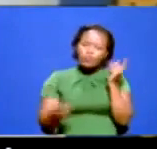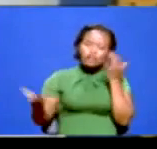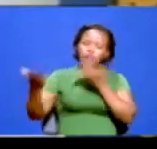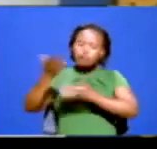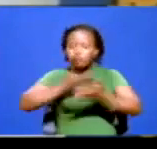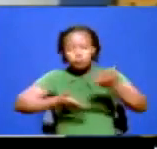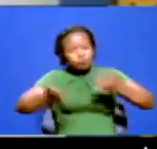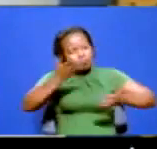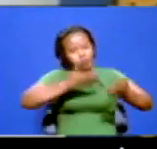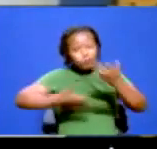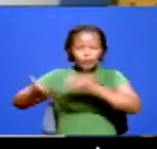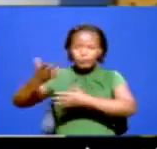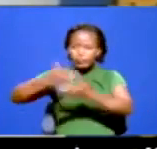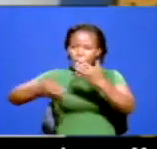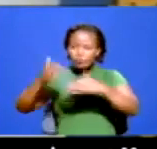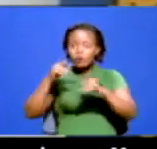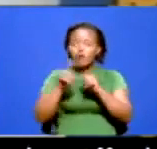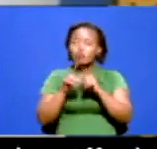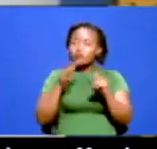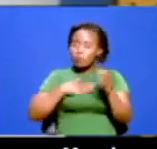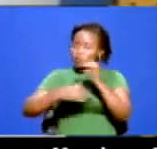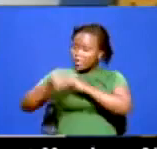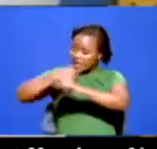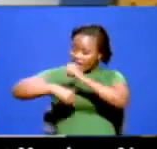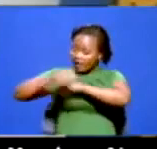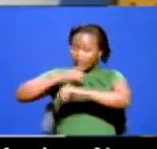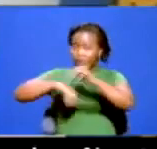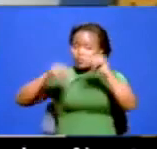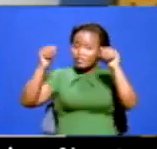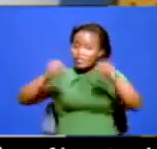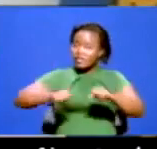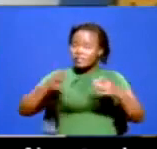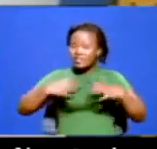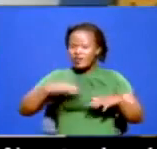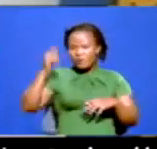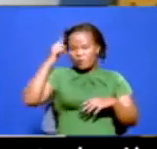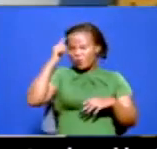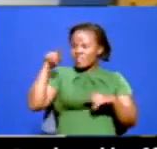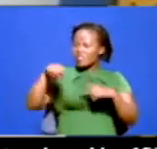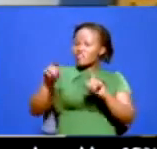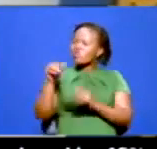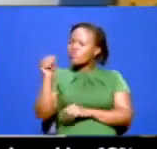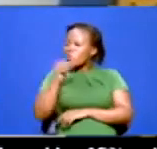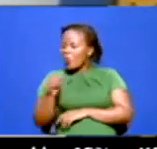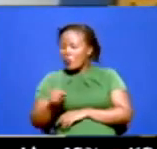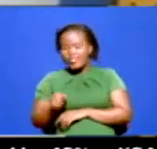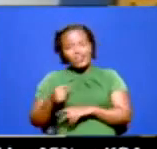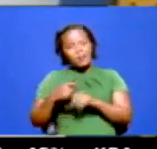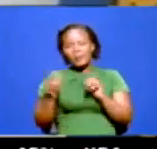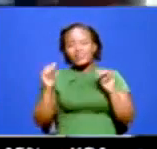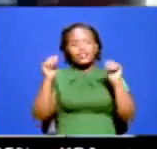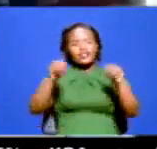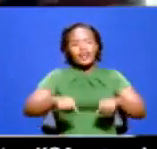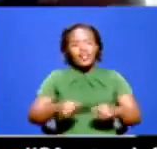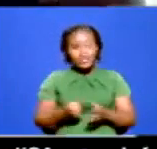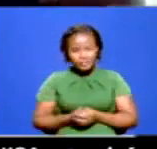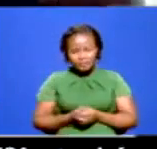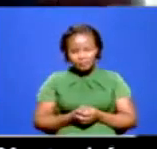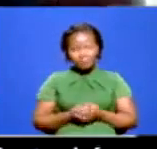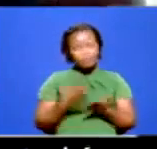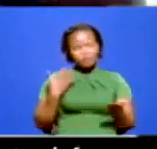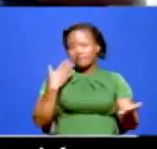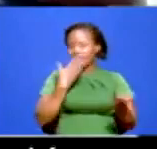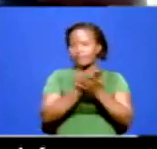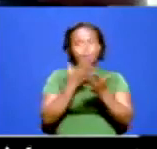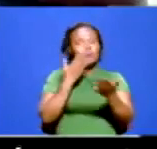person who also can do some things that you know, people think he's an old guy, but he still can do it. Yeah. All right. Yeah. Thank you very